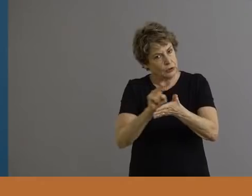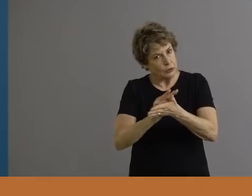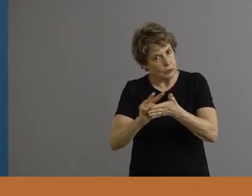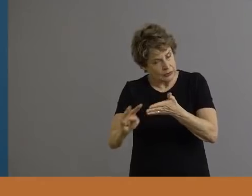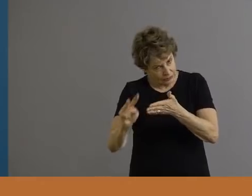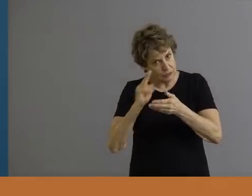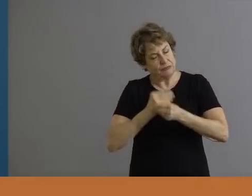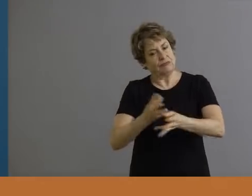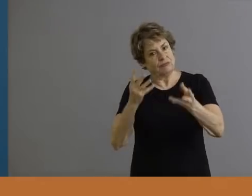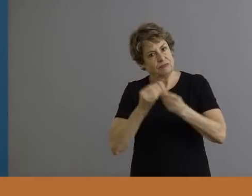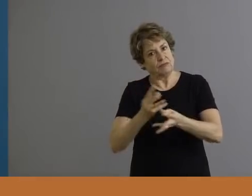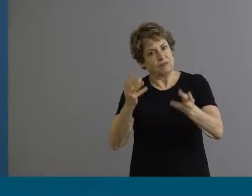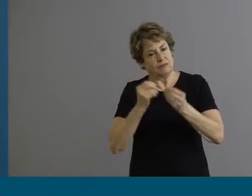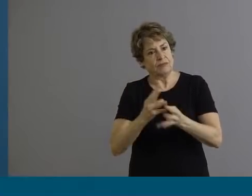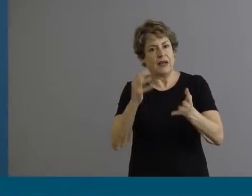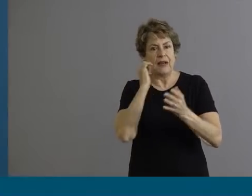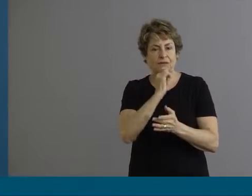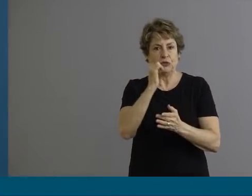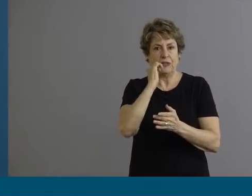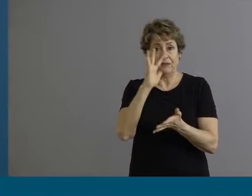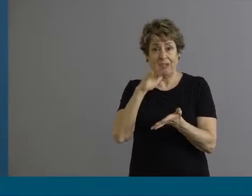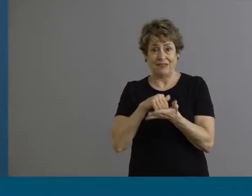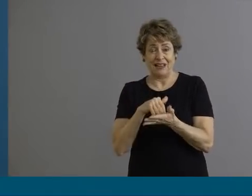and commitment. And